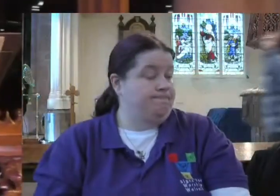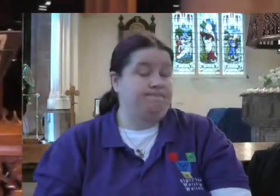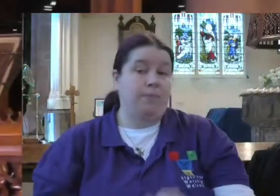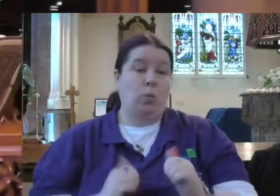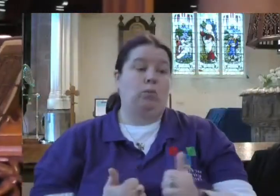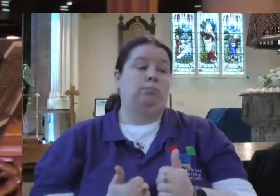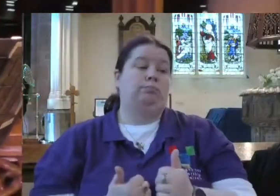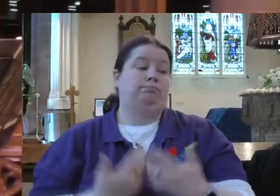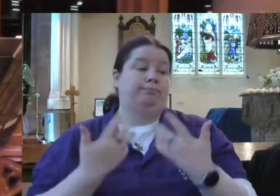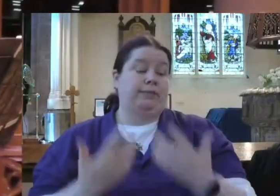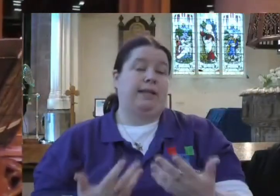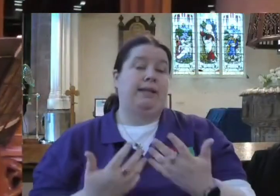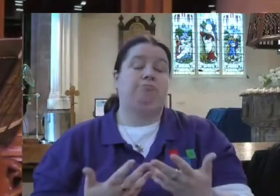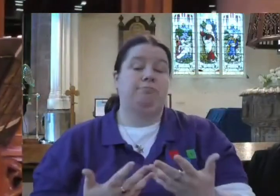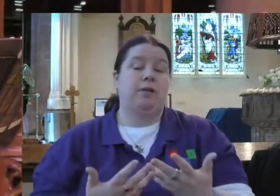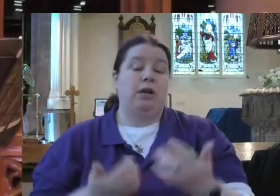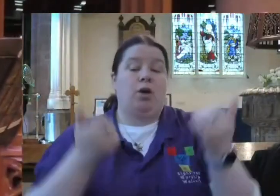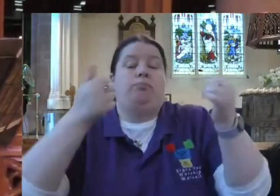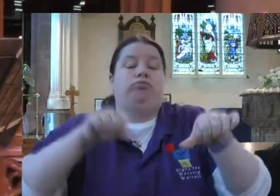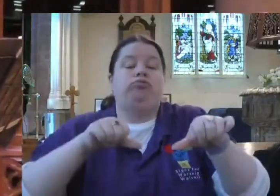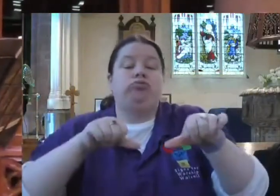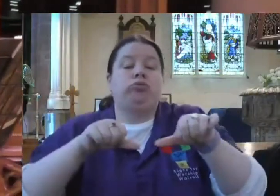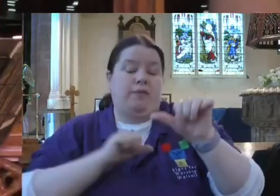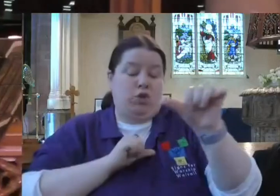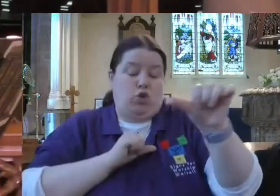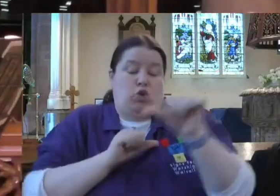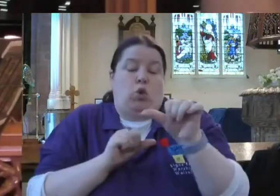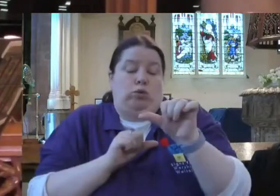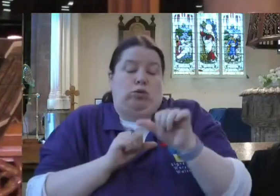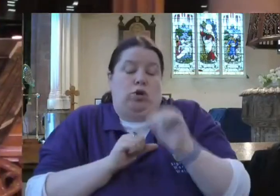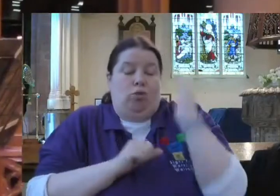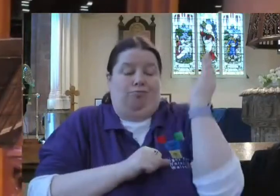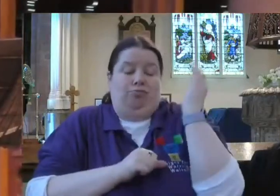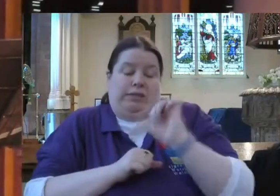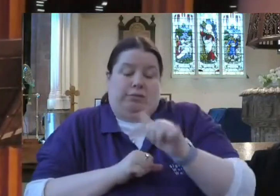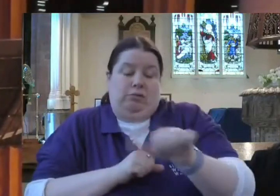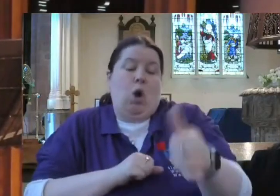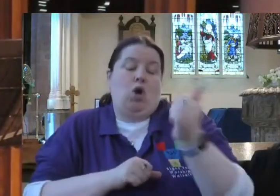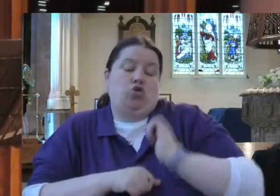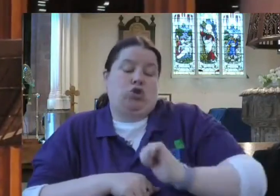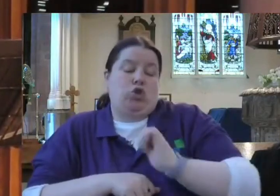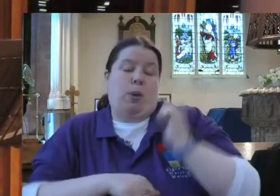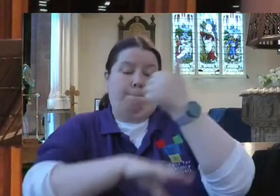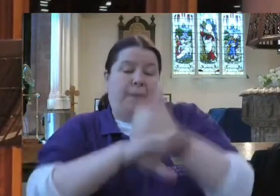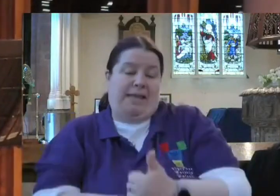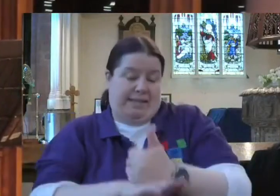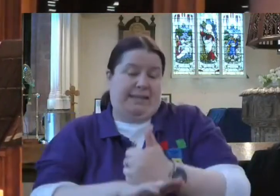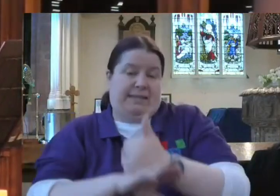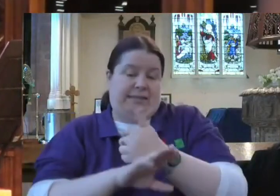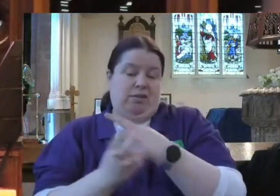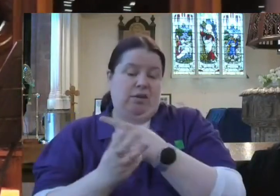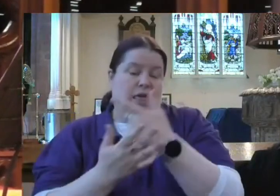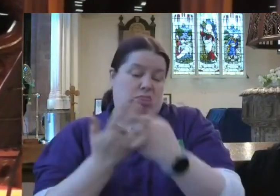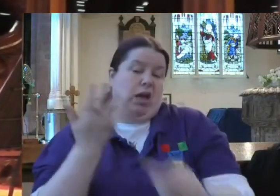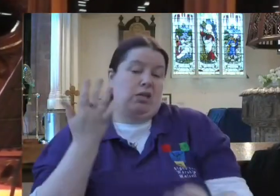Well, today is the final talk in a short sermon series looking at Christian basics. These are the things